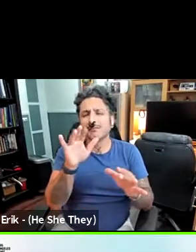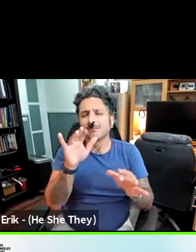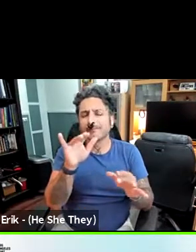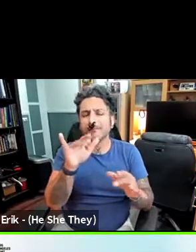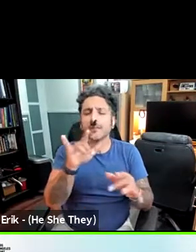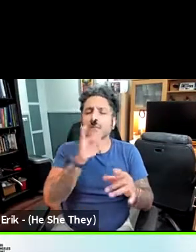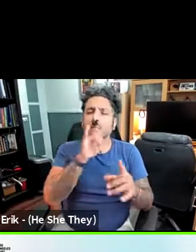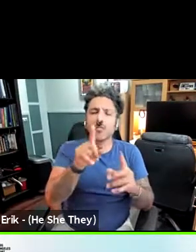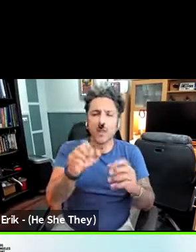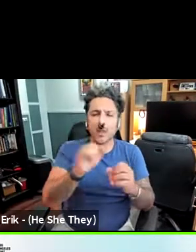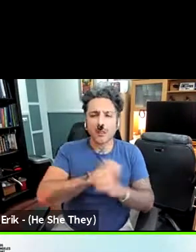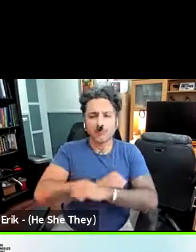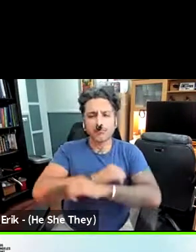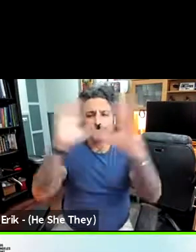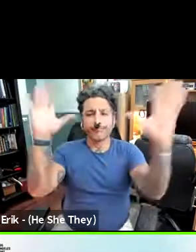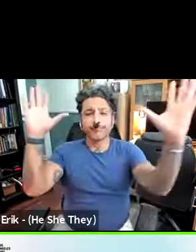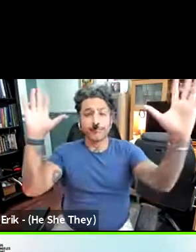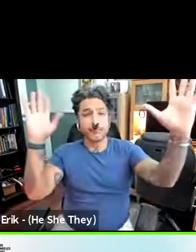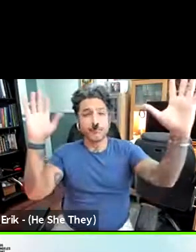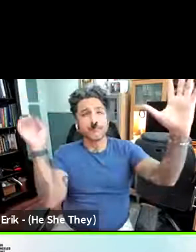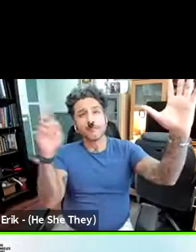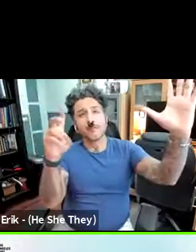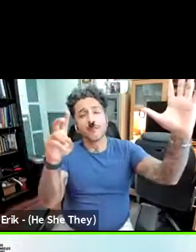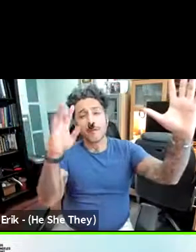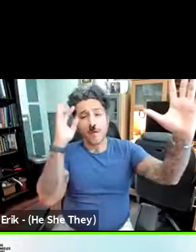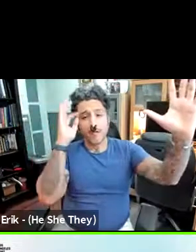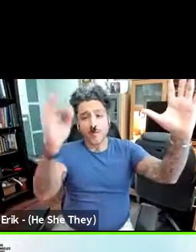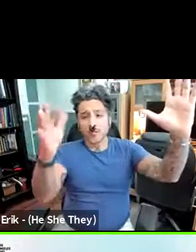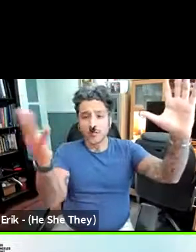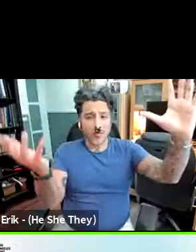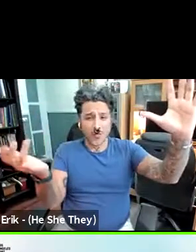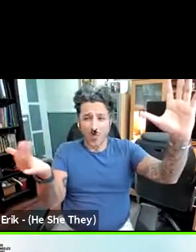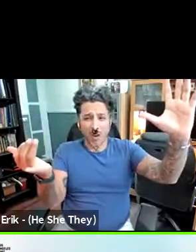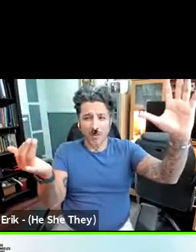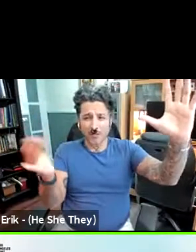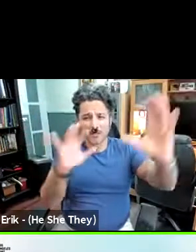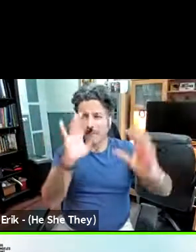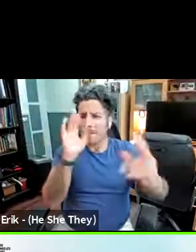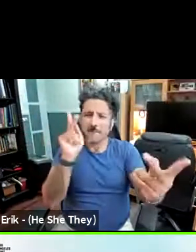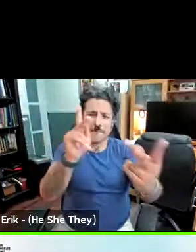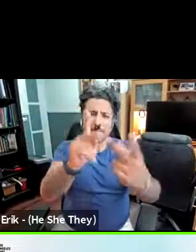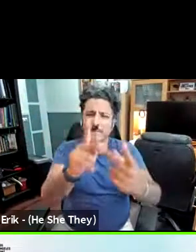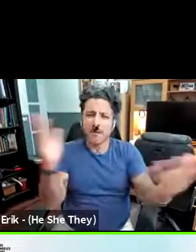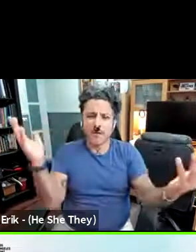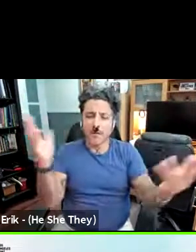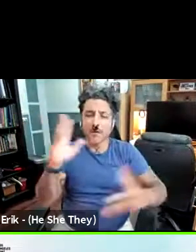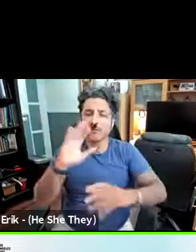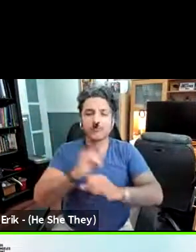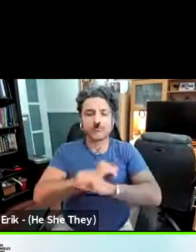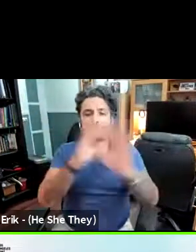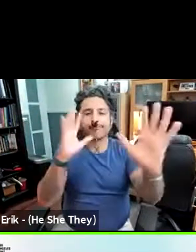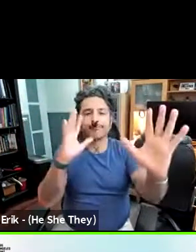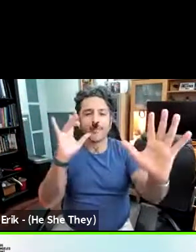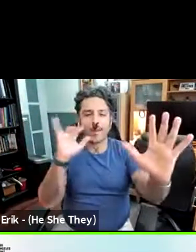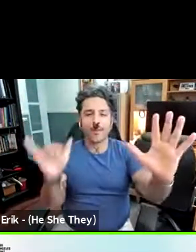like envision what our future looks like, what would that perfect picture look like?